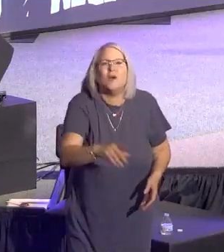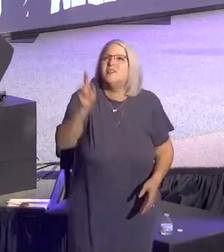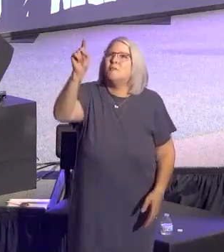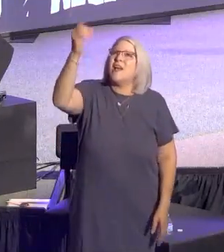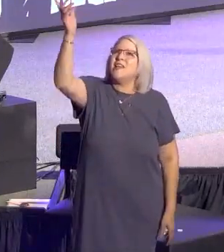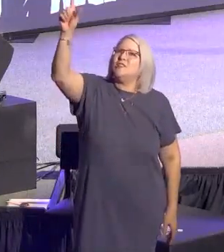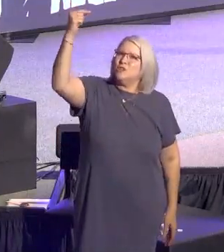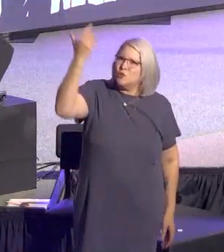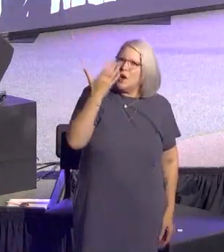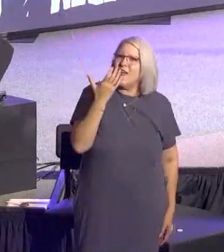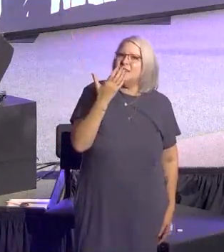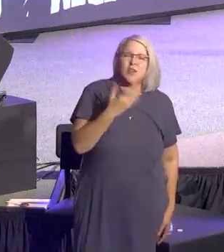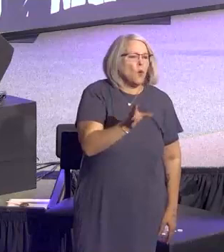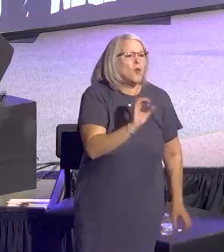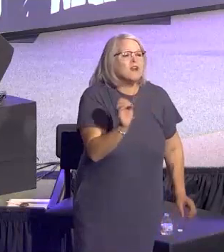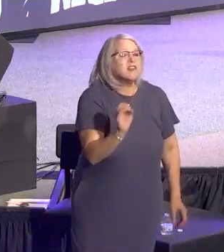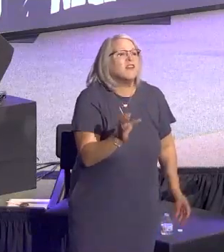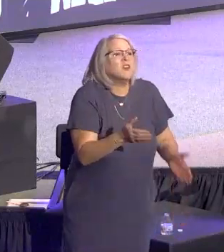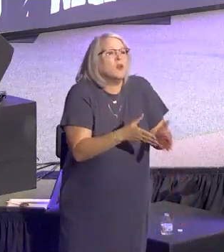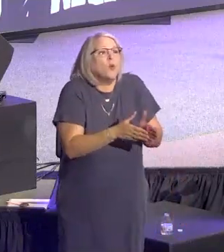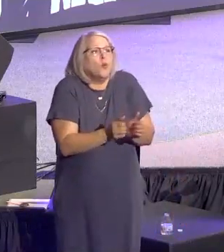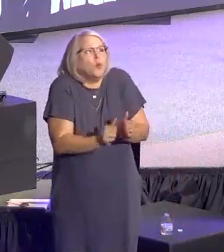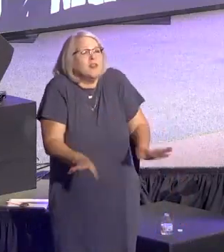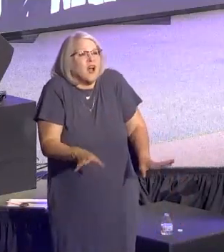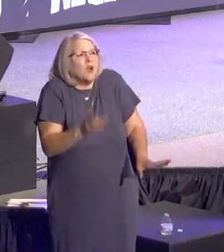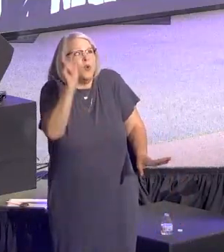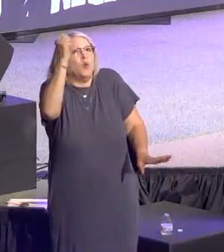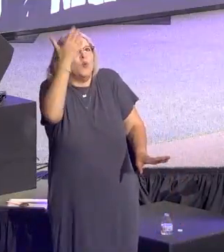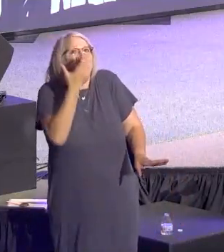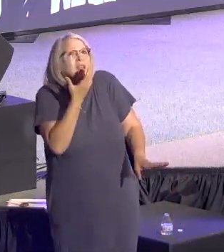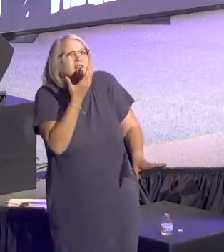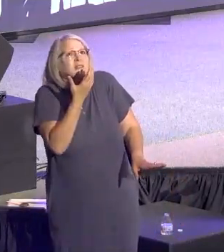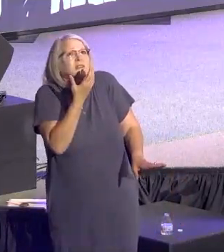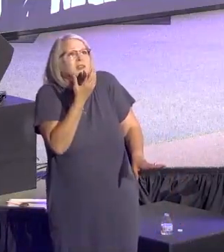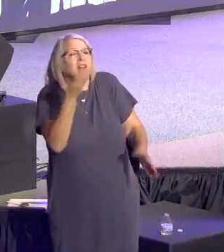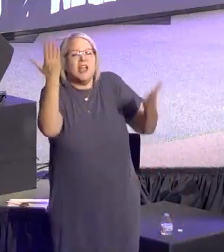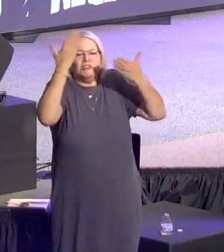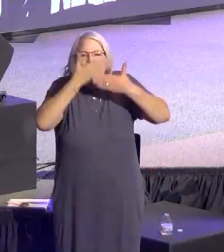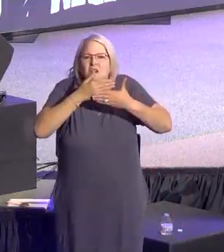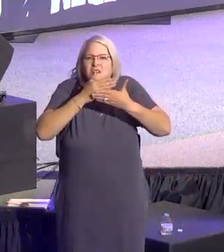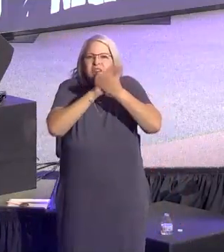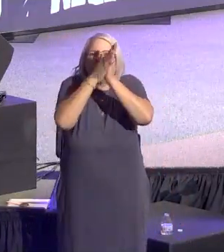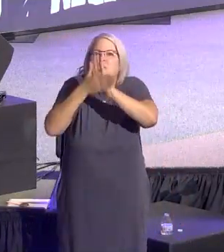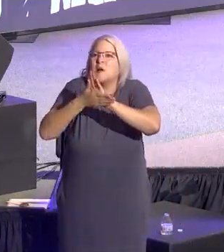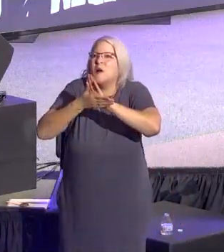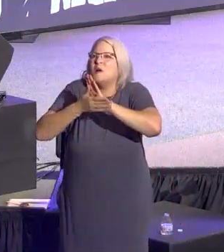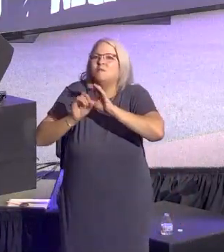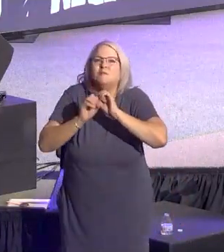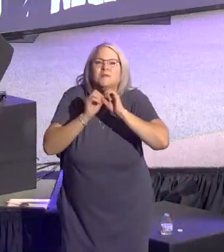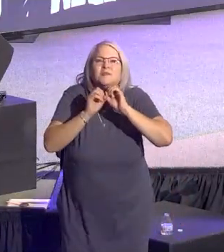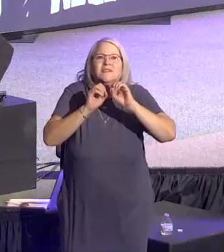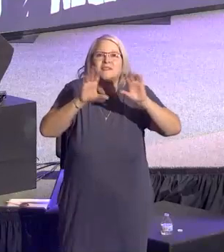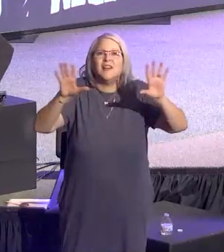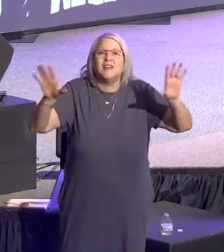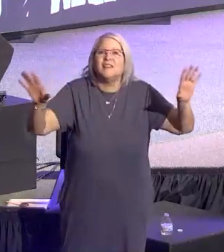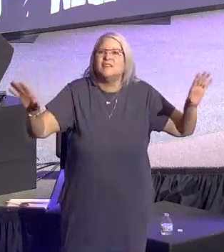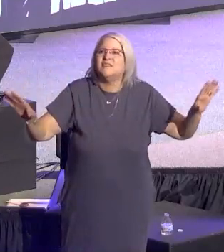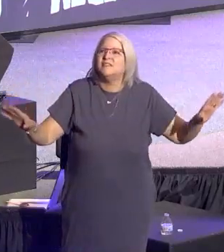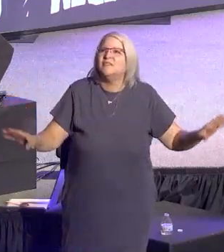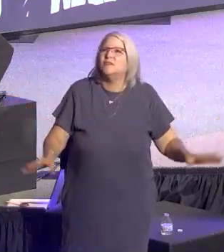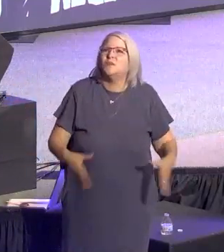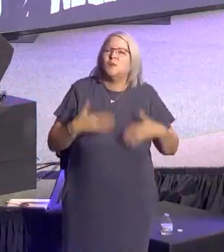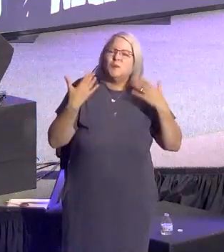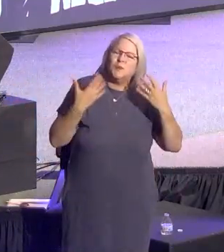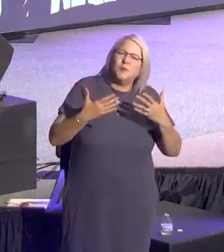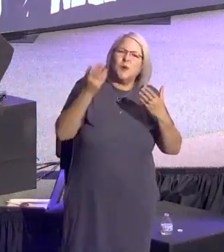his grace. We are nothing without his grace. Darkness into light, by his grace. The empowering